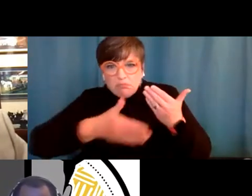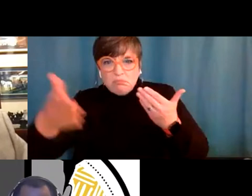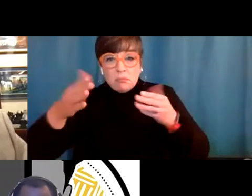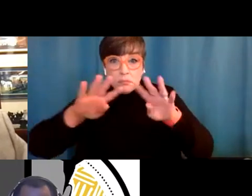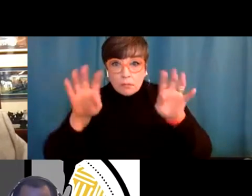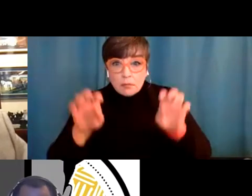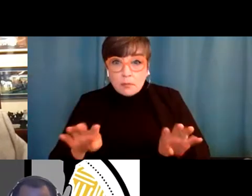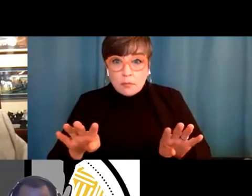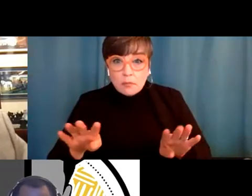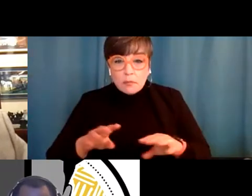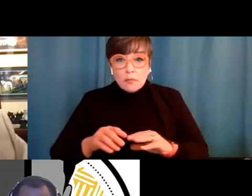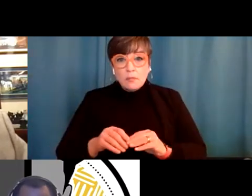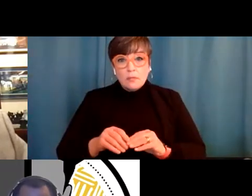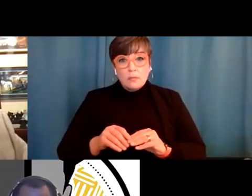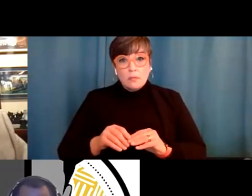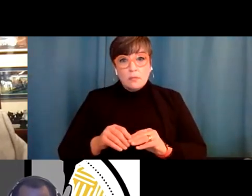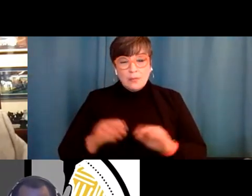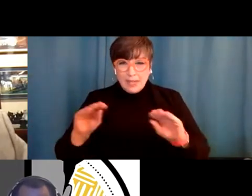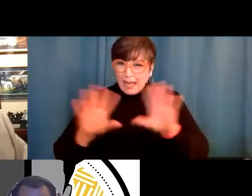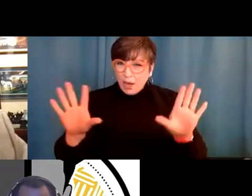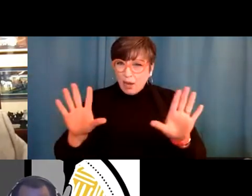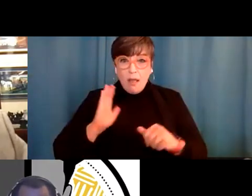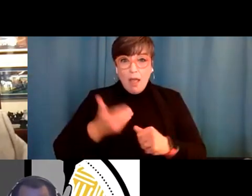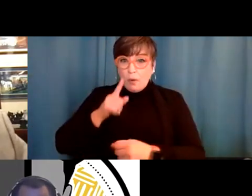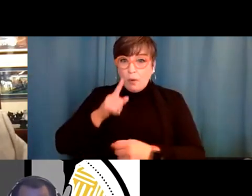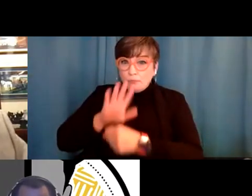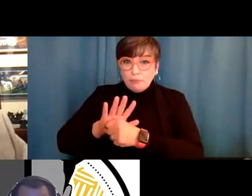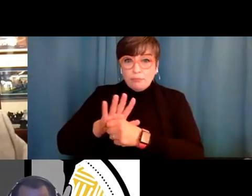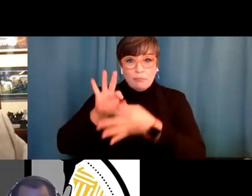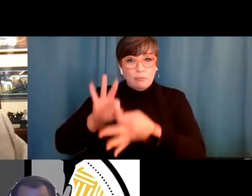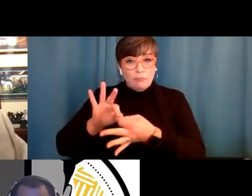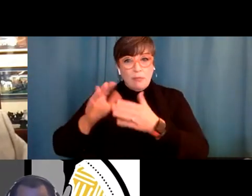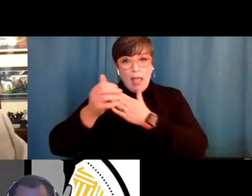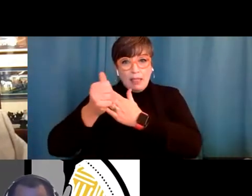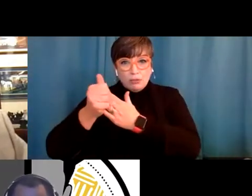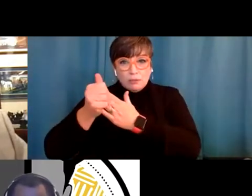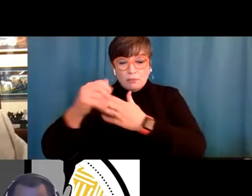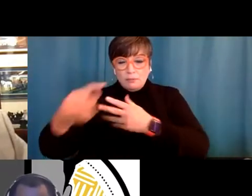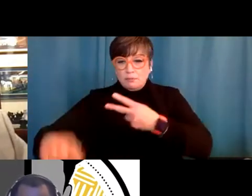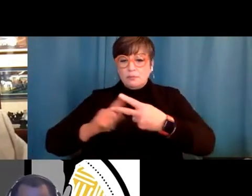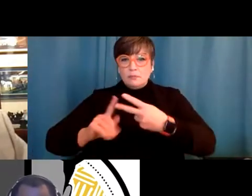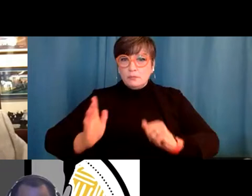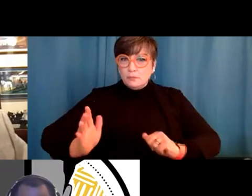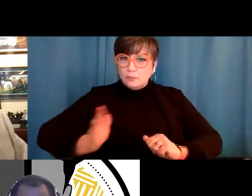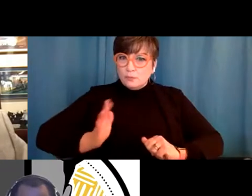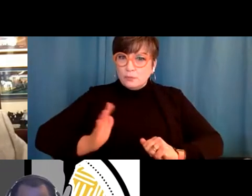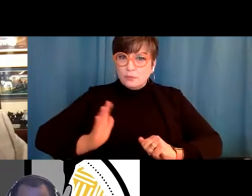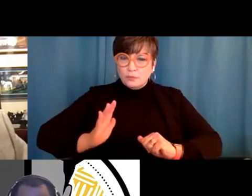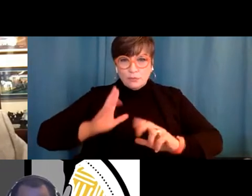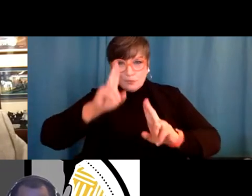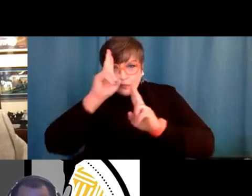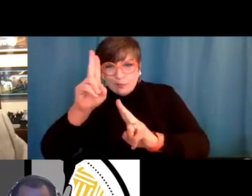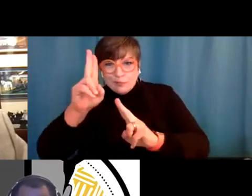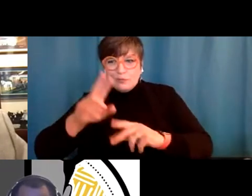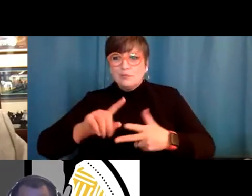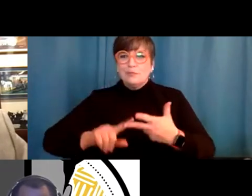we must strengthen our commitment to principled leadership, civility, and democracy, no matter our differences in